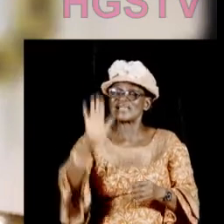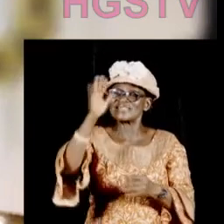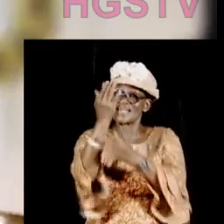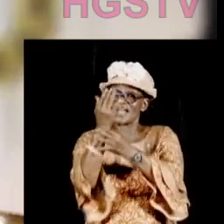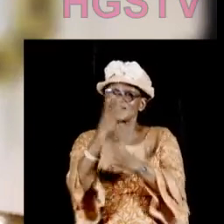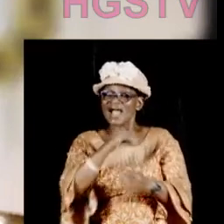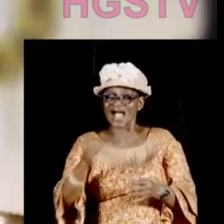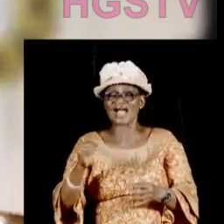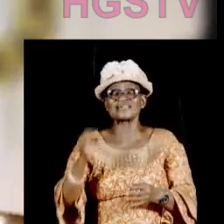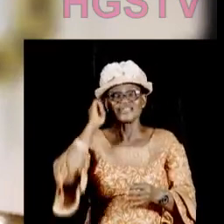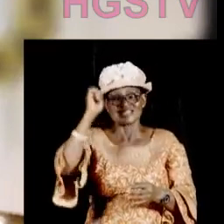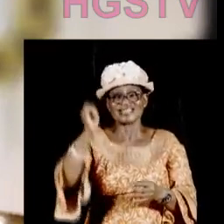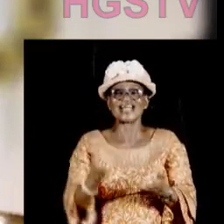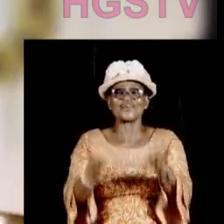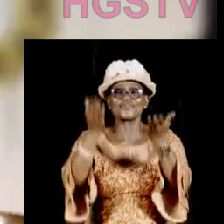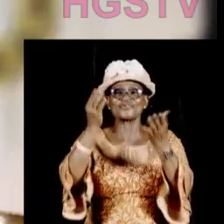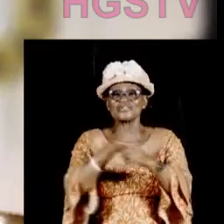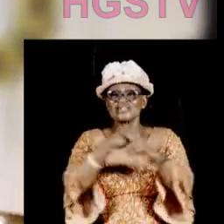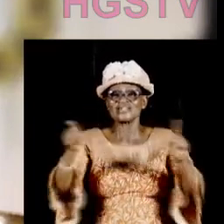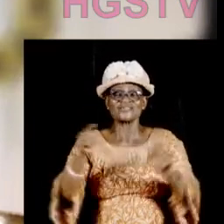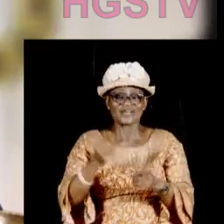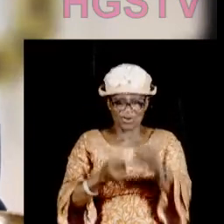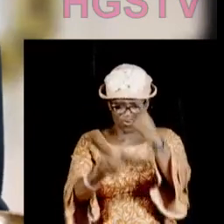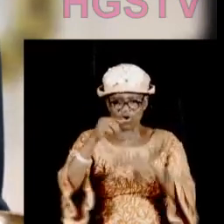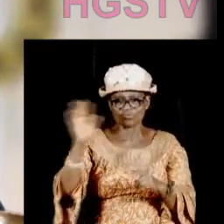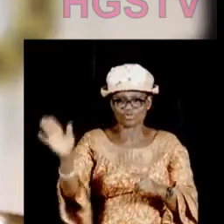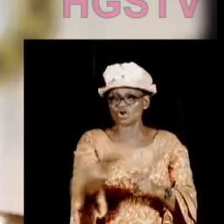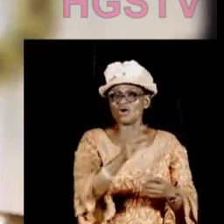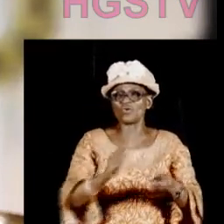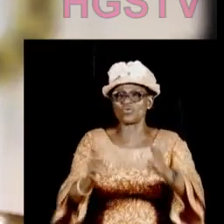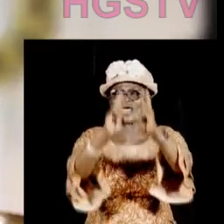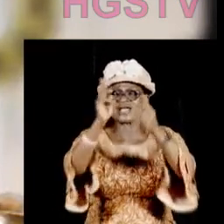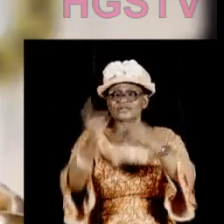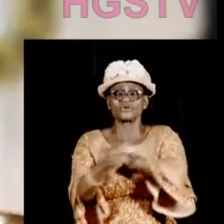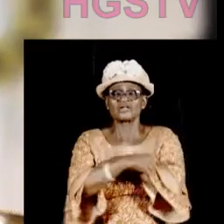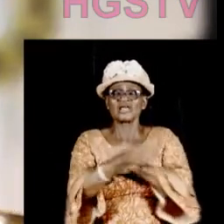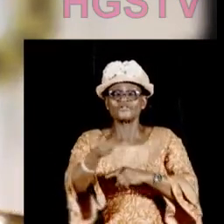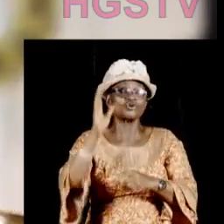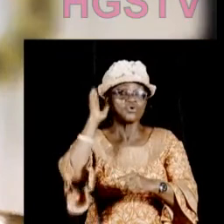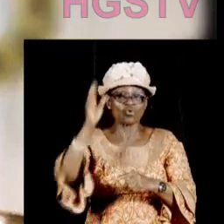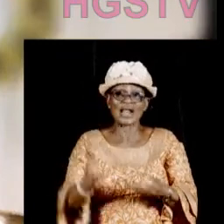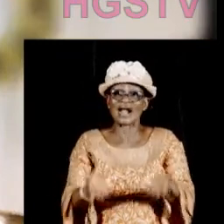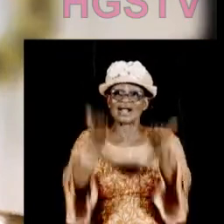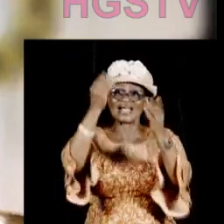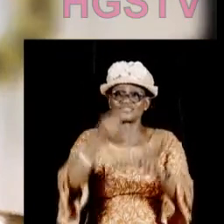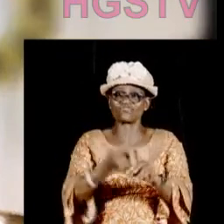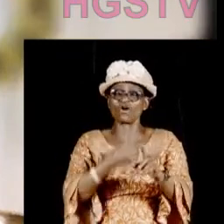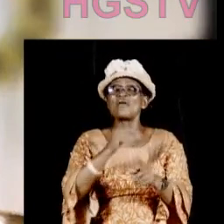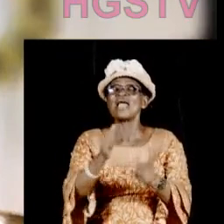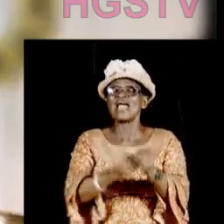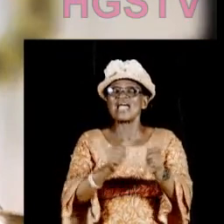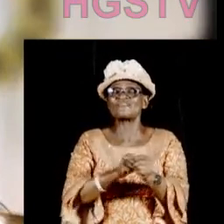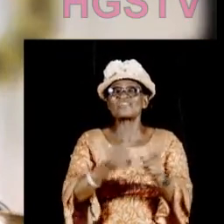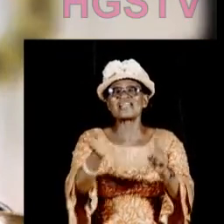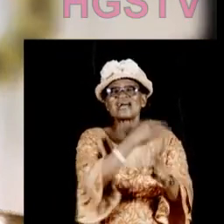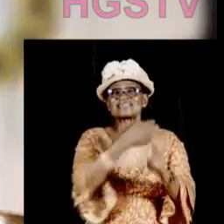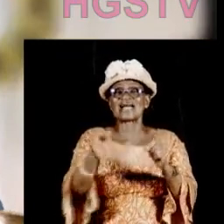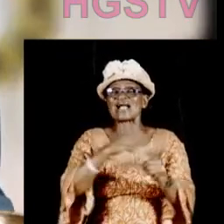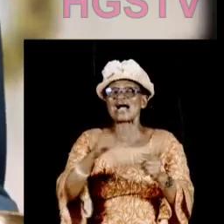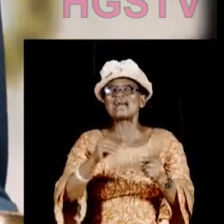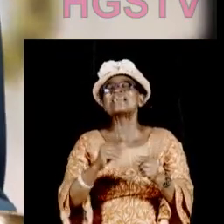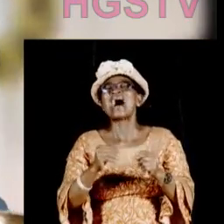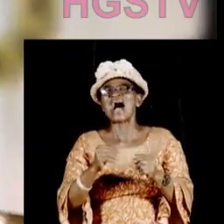arose. Deliverance is coming your way today in Jesus' name. Amen. You will rise from every attack and affliction in Jesus' name. Amen.